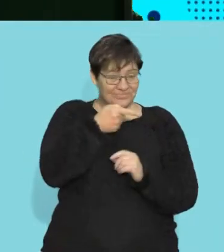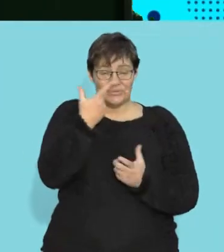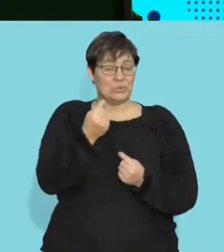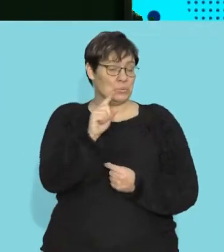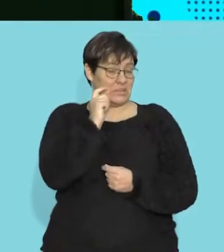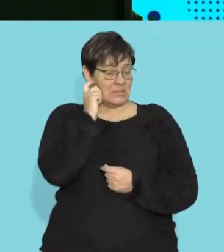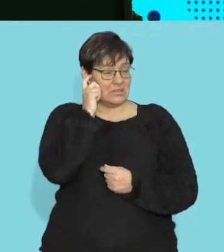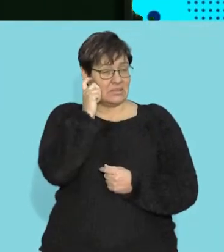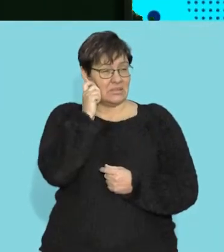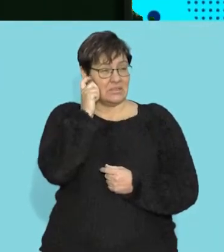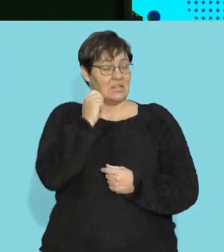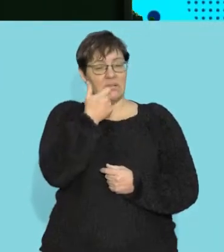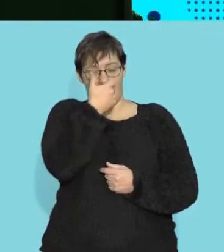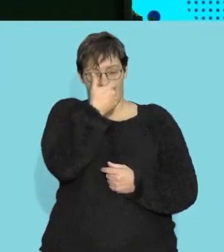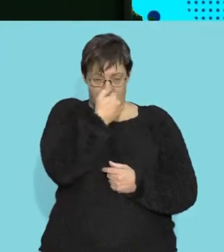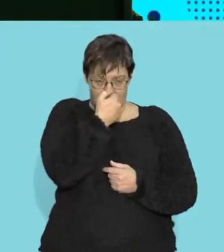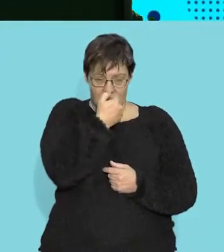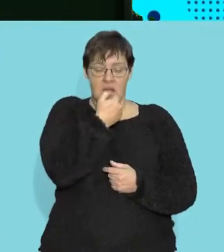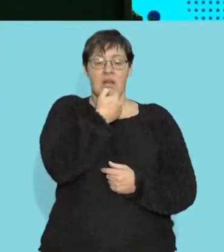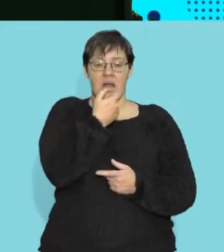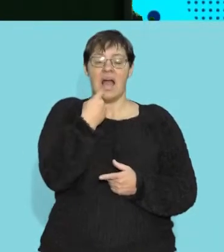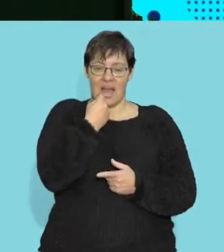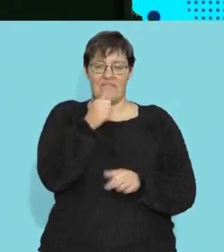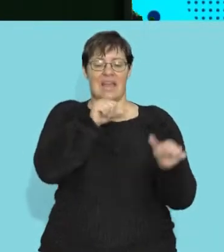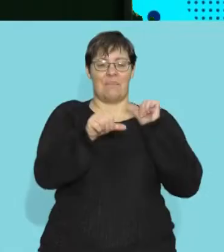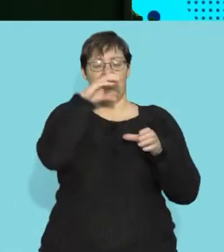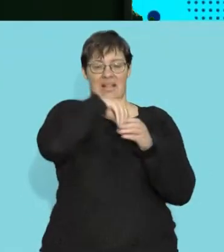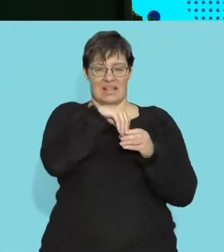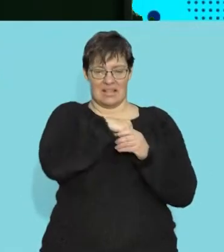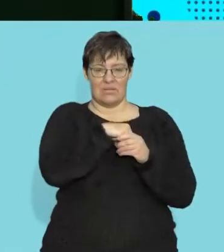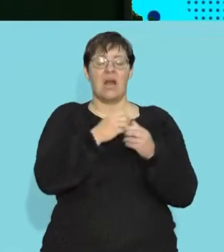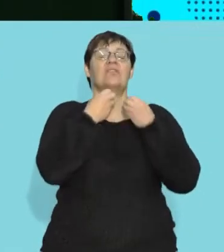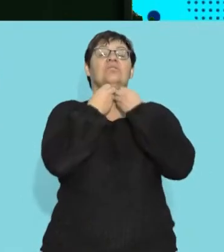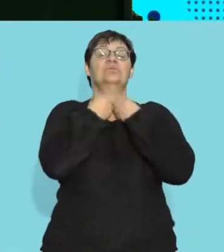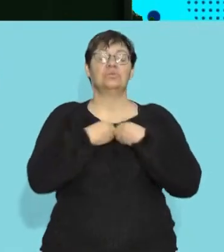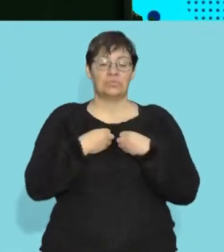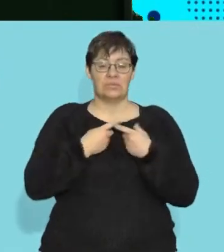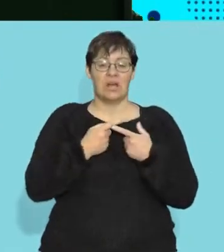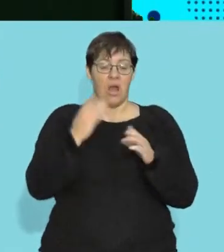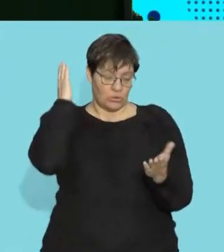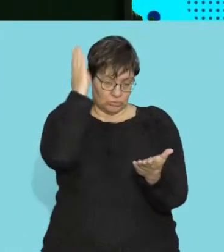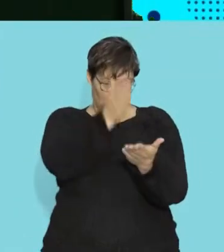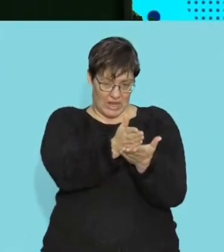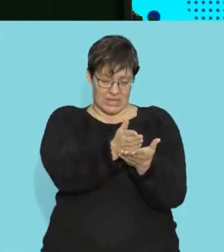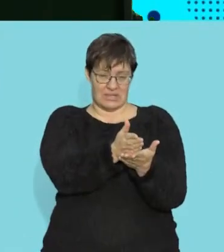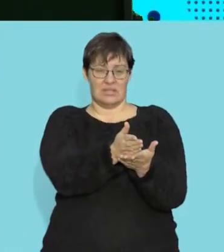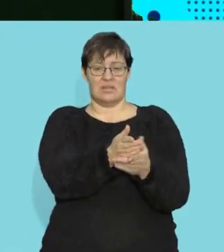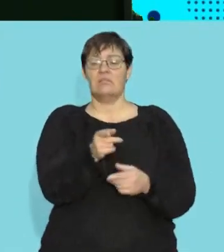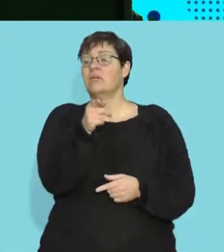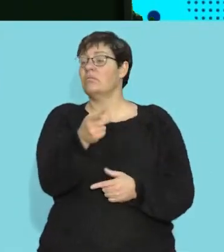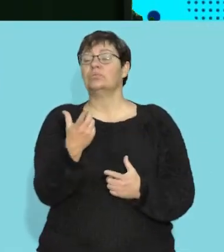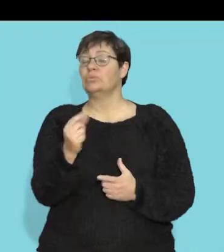when they inhale, it's got little chemicals, and because we've got the tubes, it can go directly to it, and one of them will be a